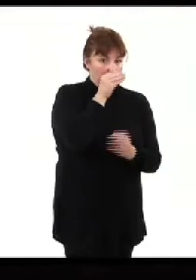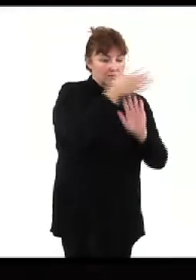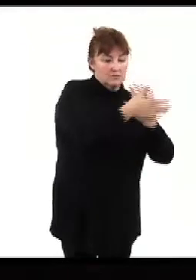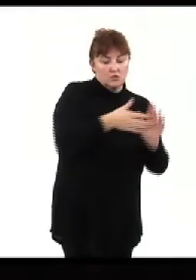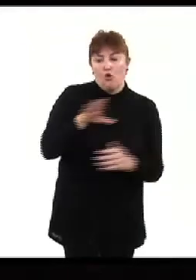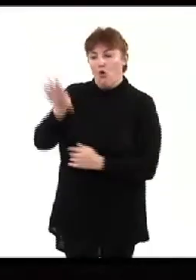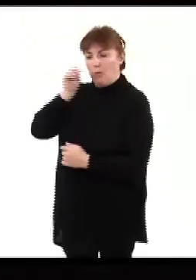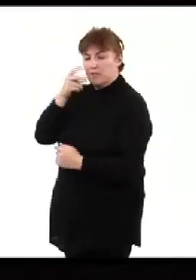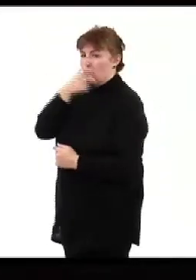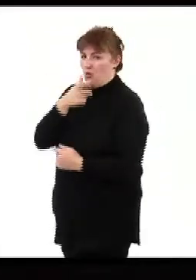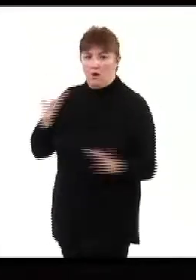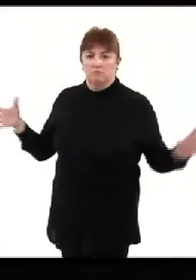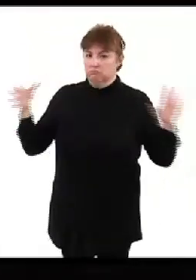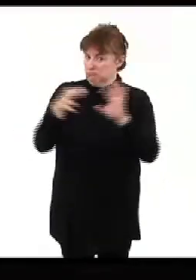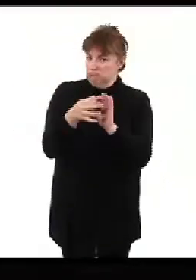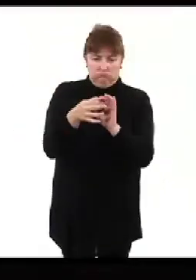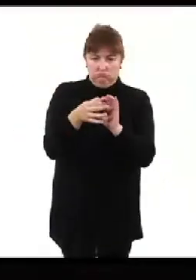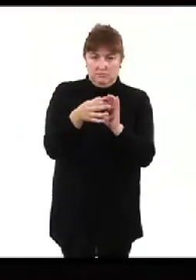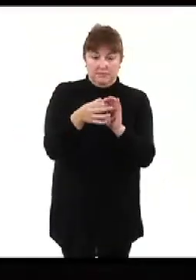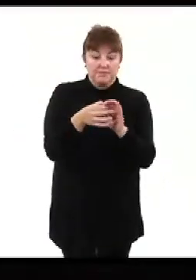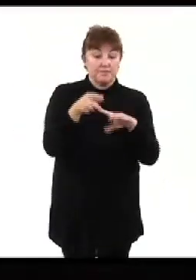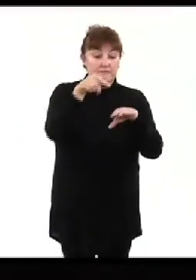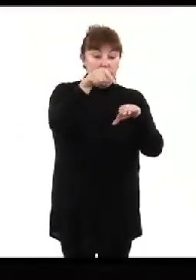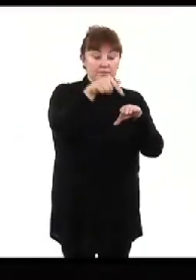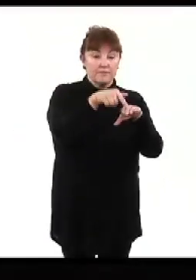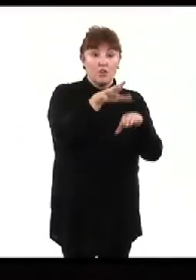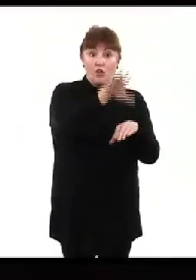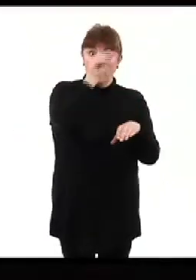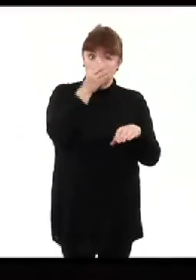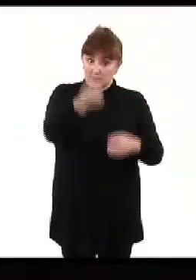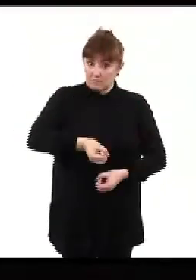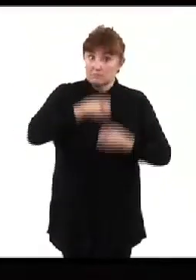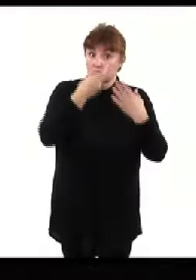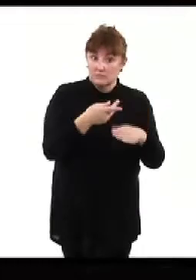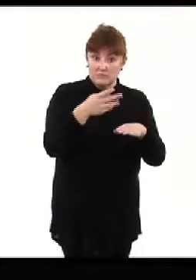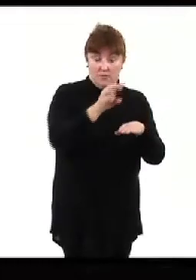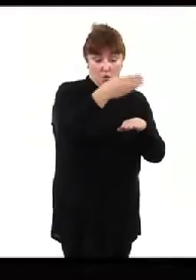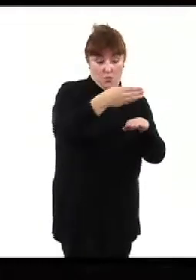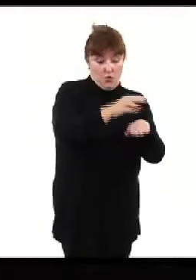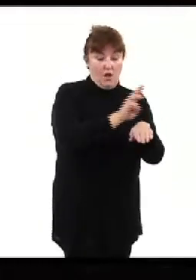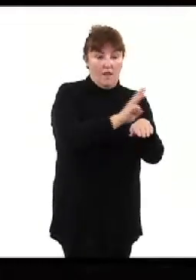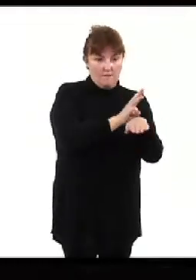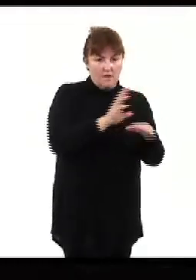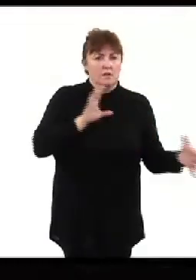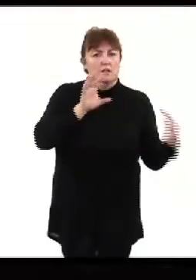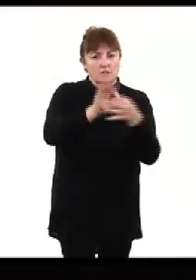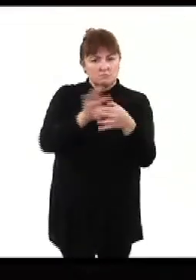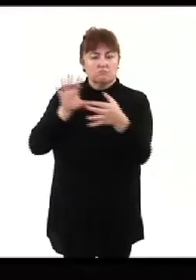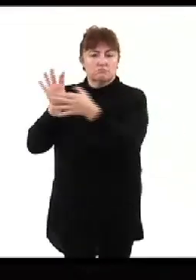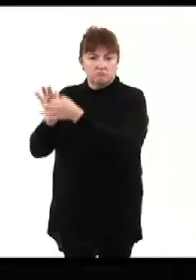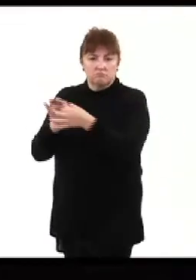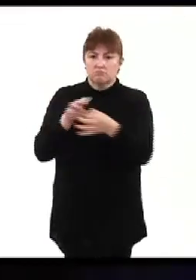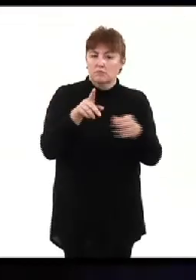So I want to end by saying, one, thank you guys all for your attention, for coming. I also want to thank all of the deaf people